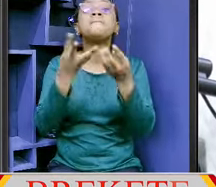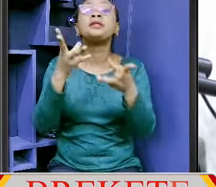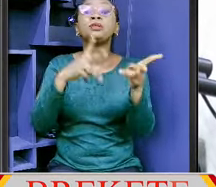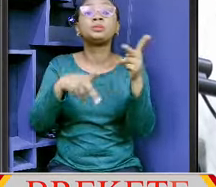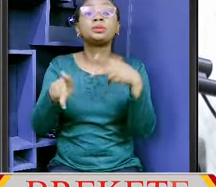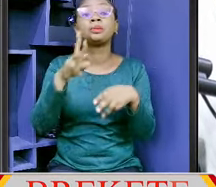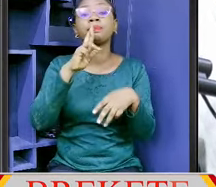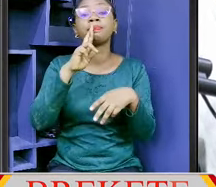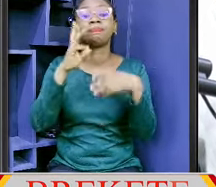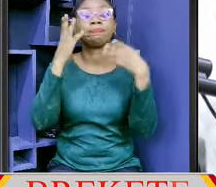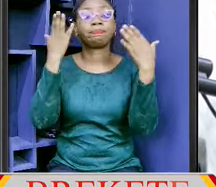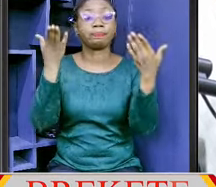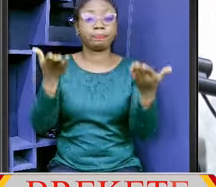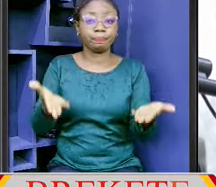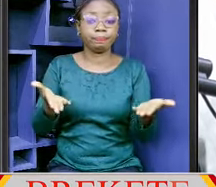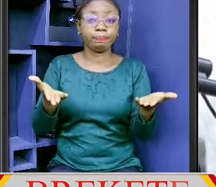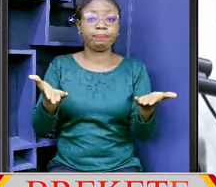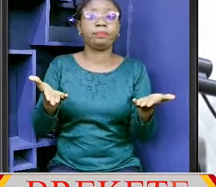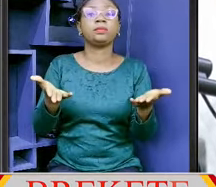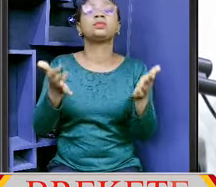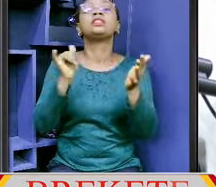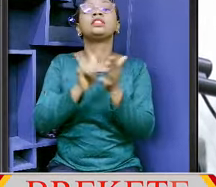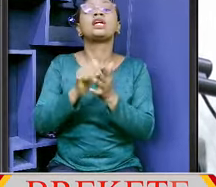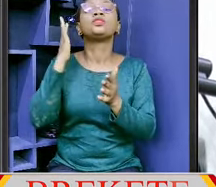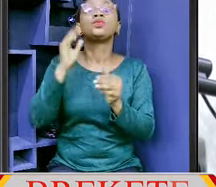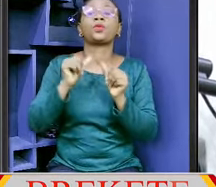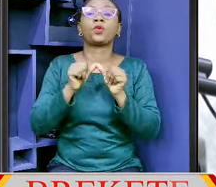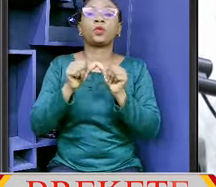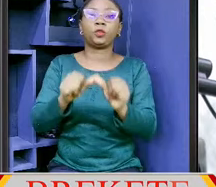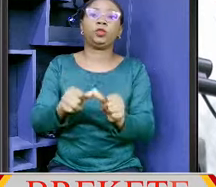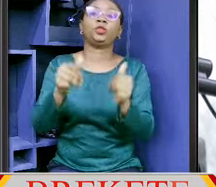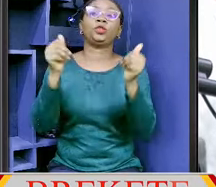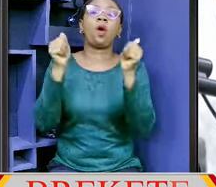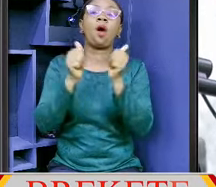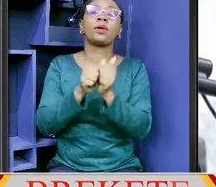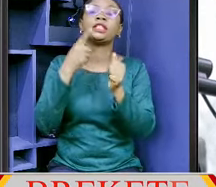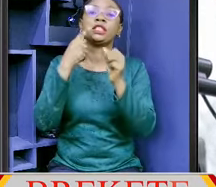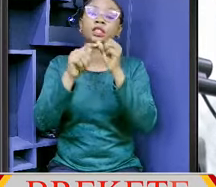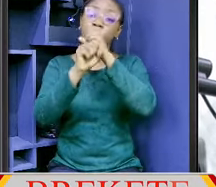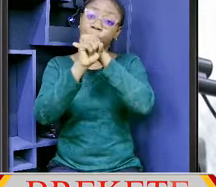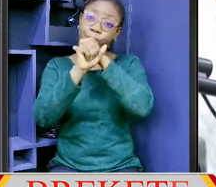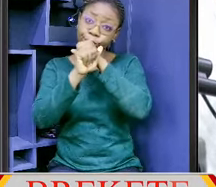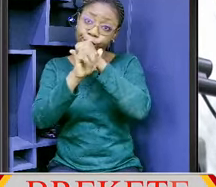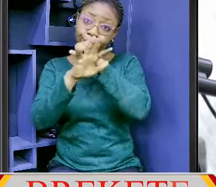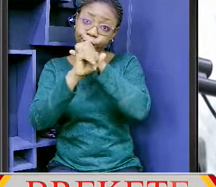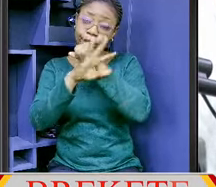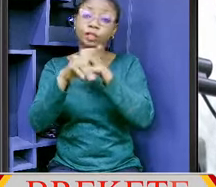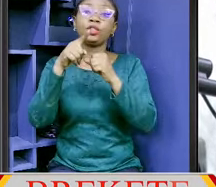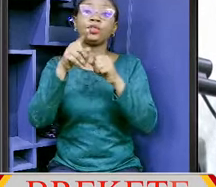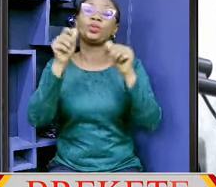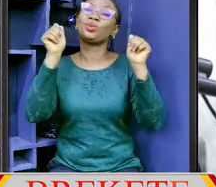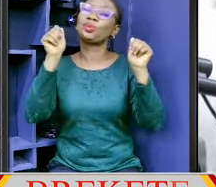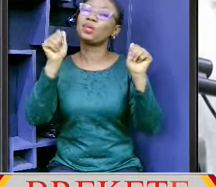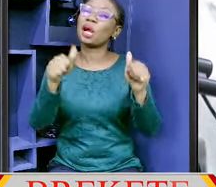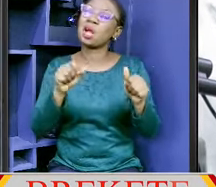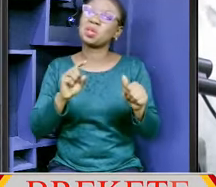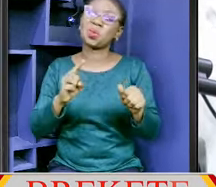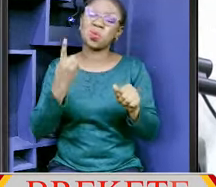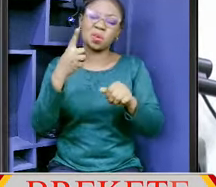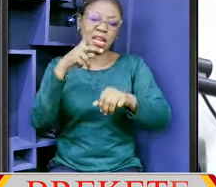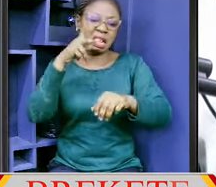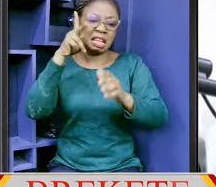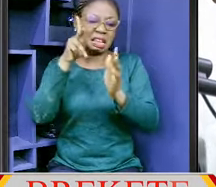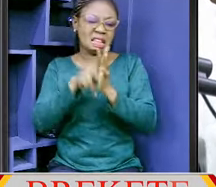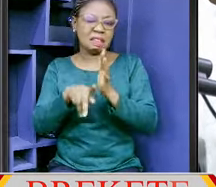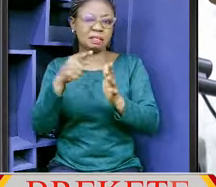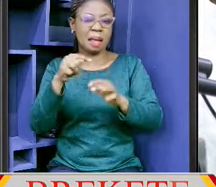on ground. We go continue with the crusade. You can only kill the messenger. You can't kill the